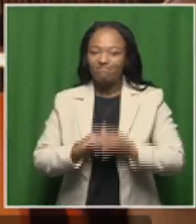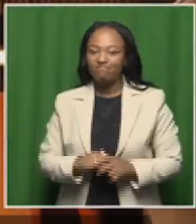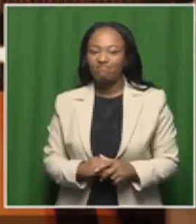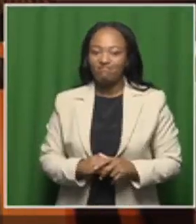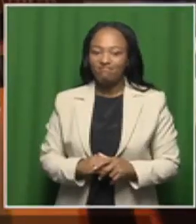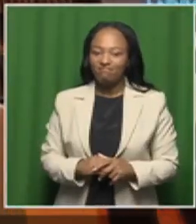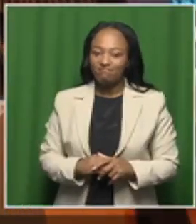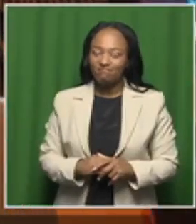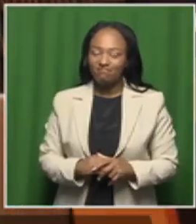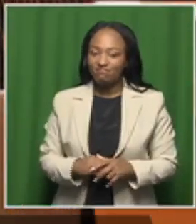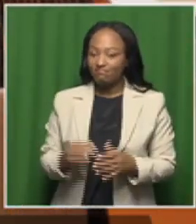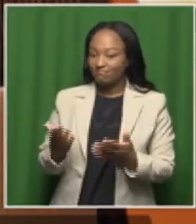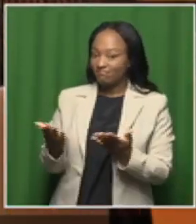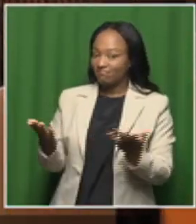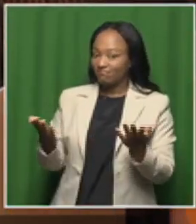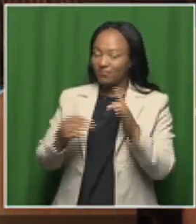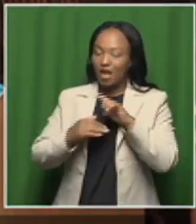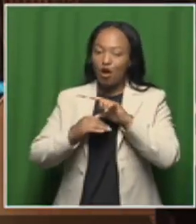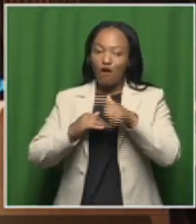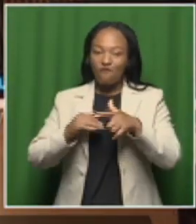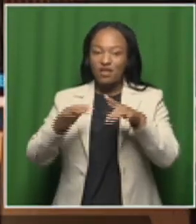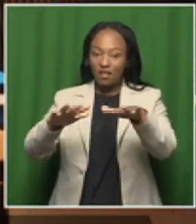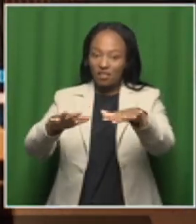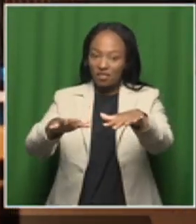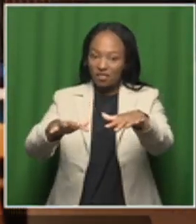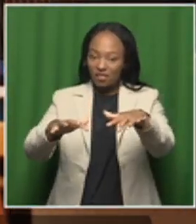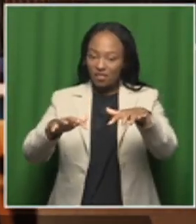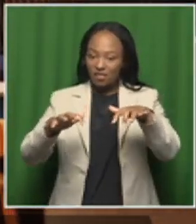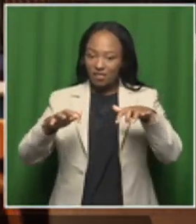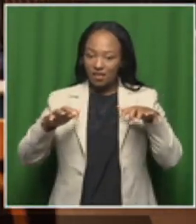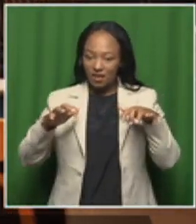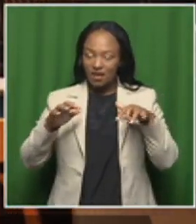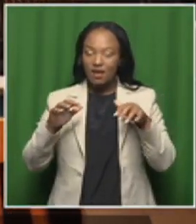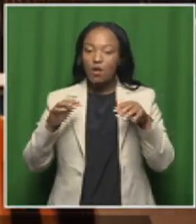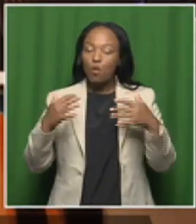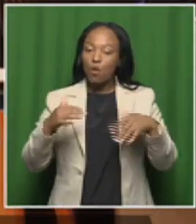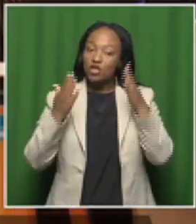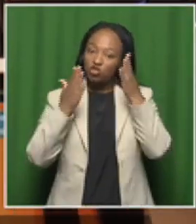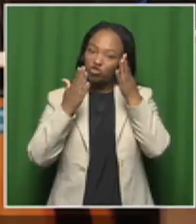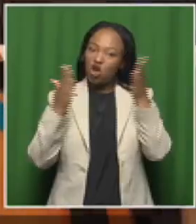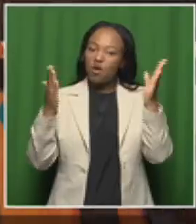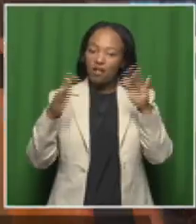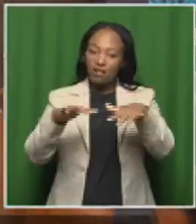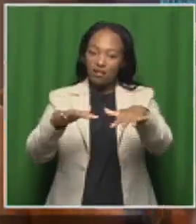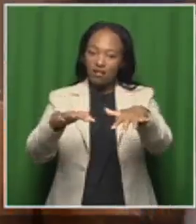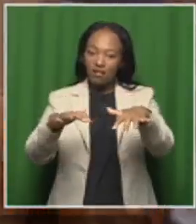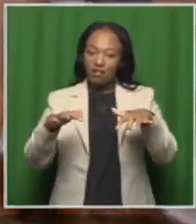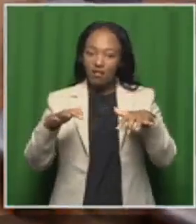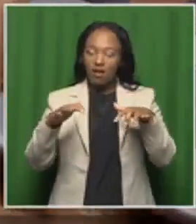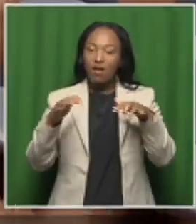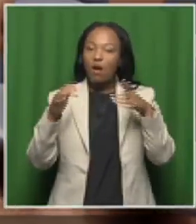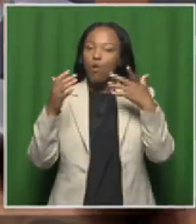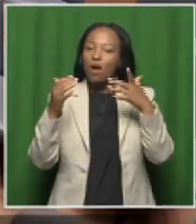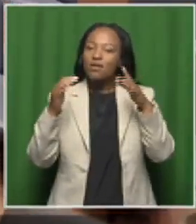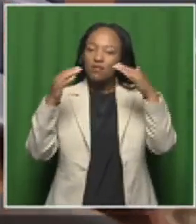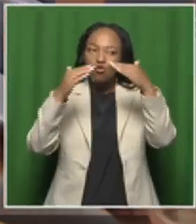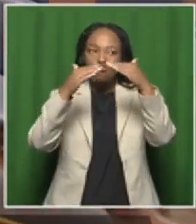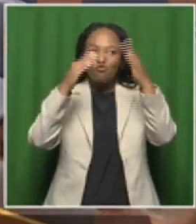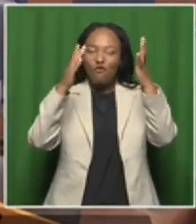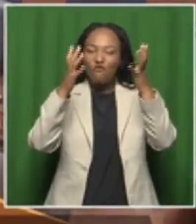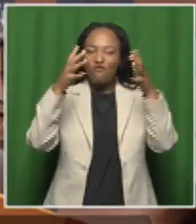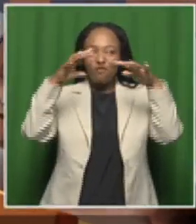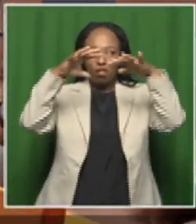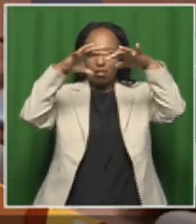And while the conference halls, including the General Assembly with its concaved roof and dome, or the Security